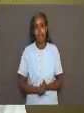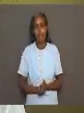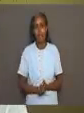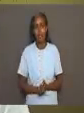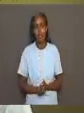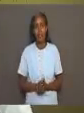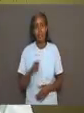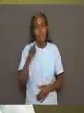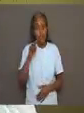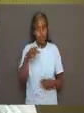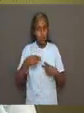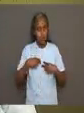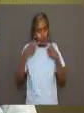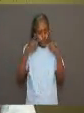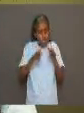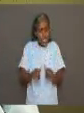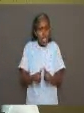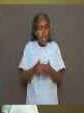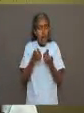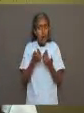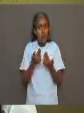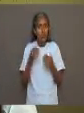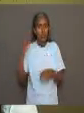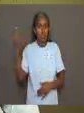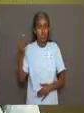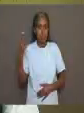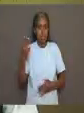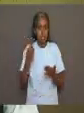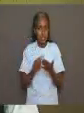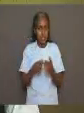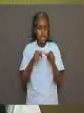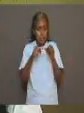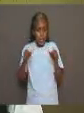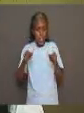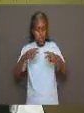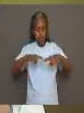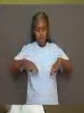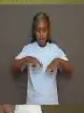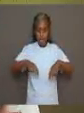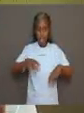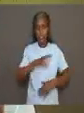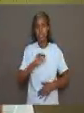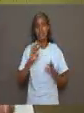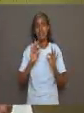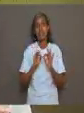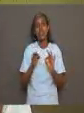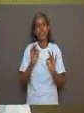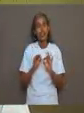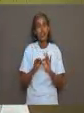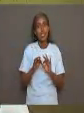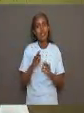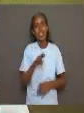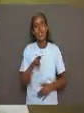You have seen how we can use this measure to analyze and interpret